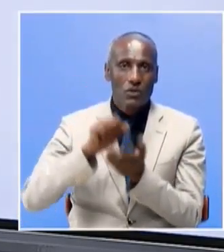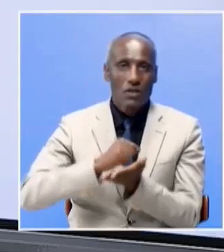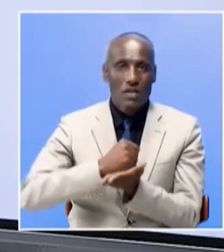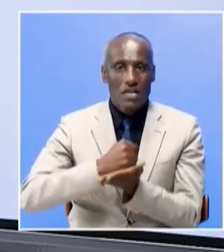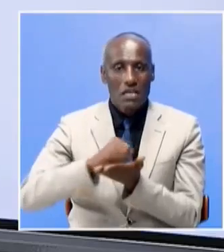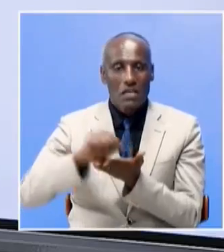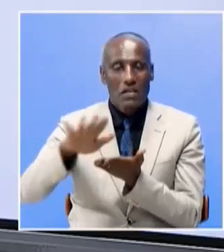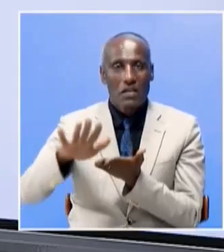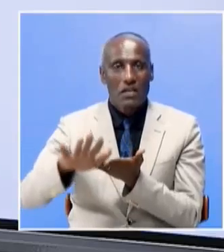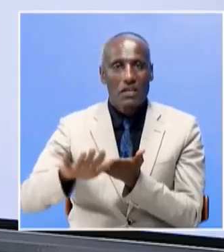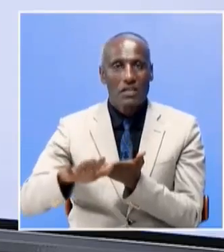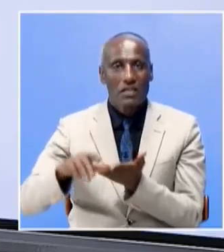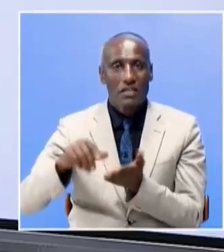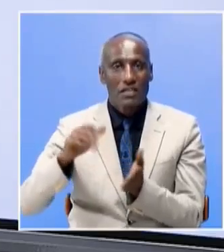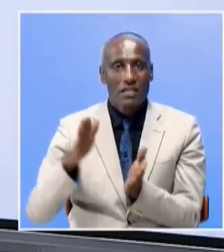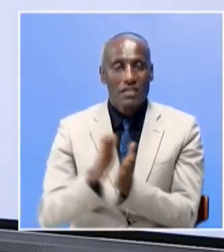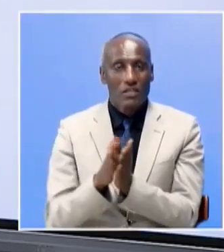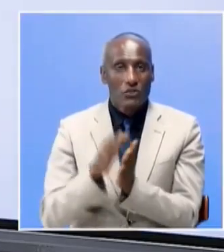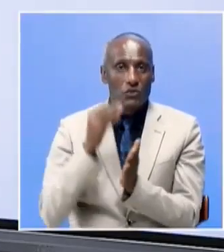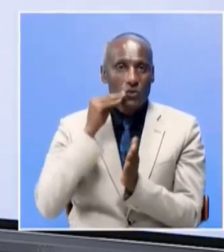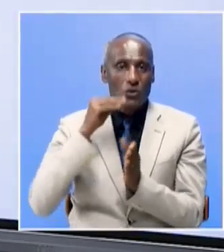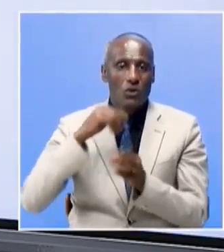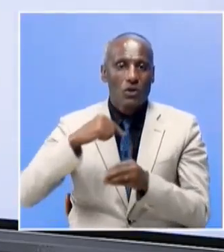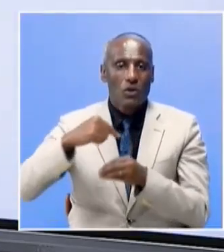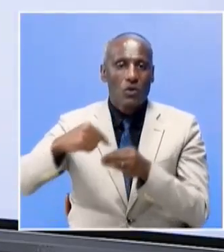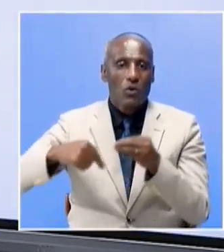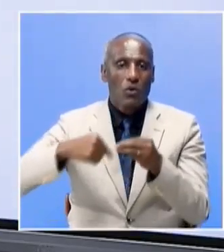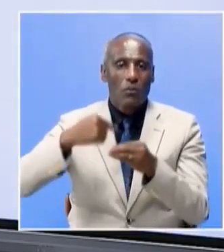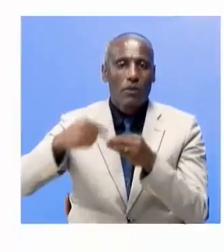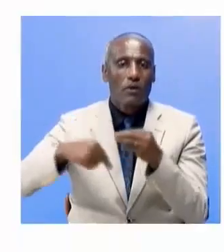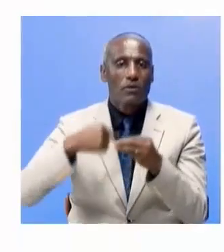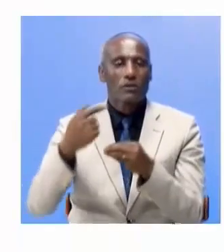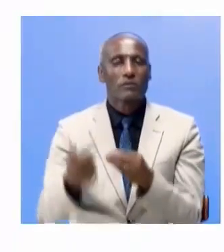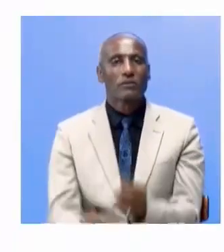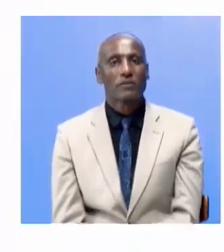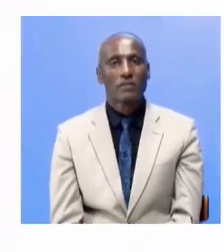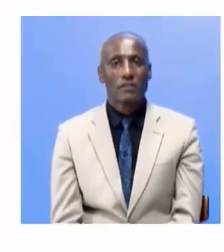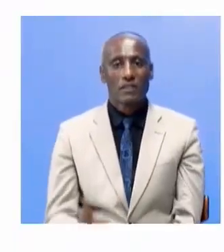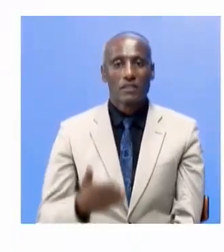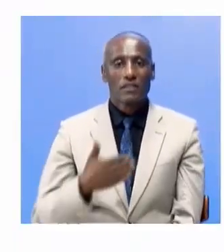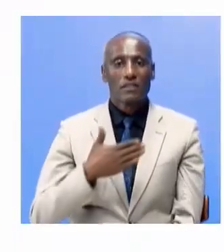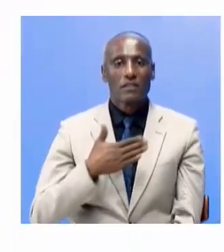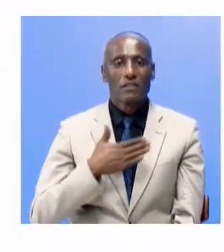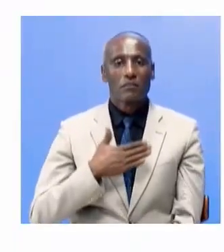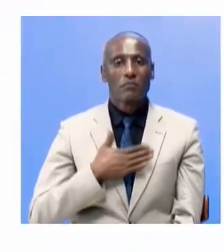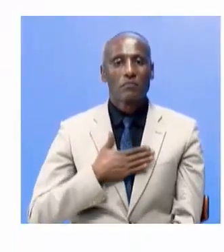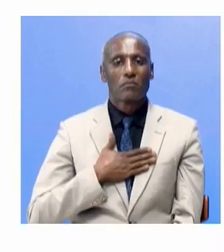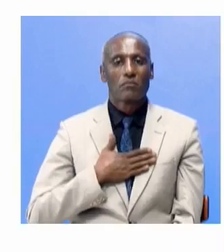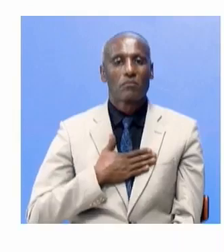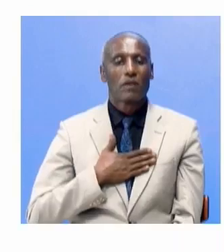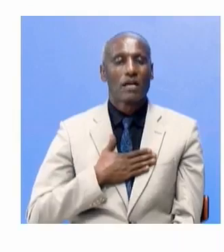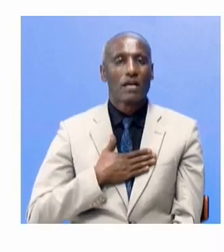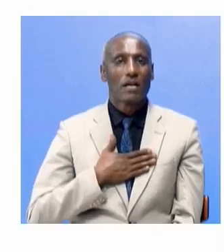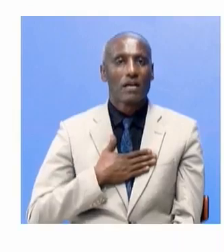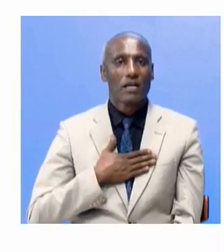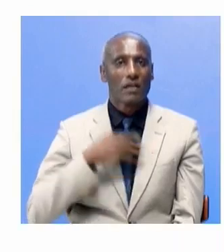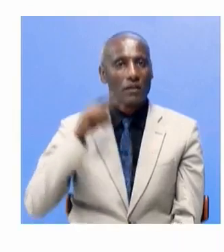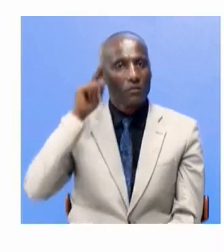is in negative form? We have to say, my brother,